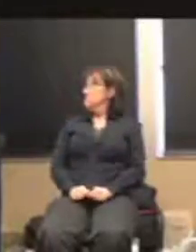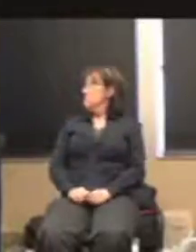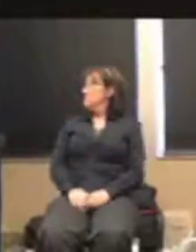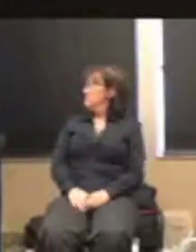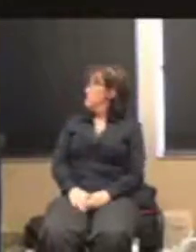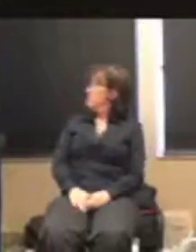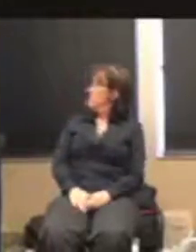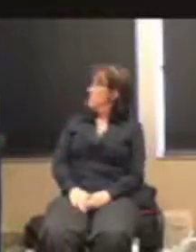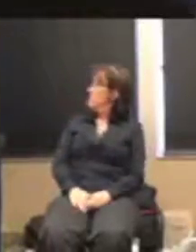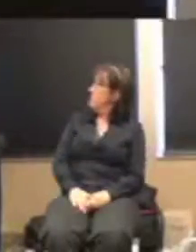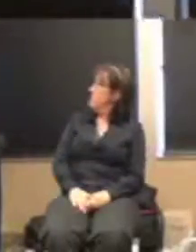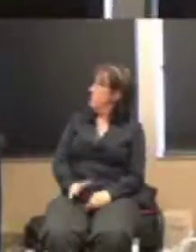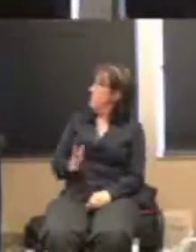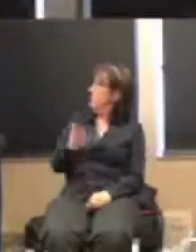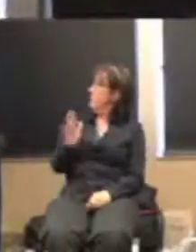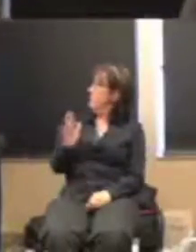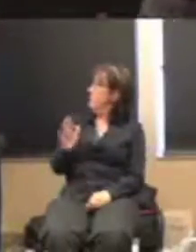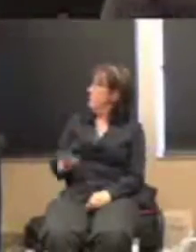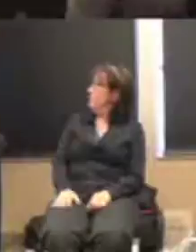Talked about that.